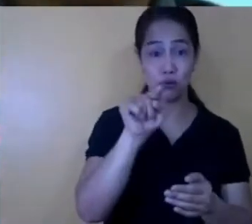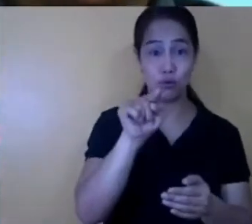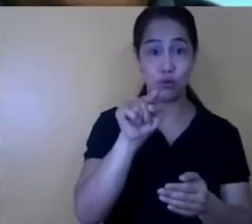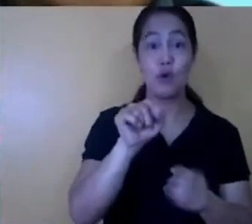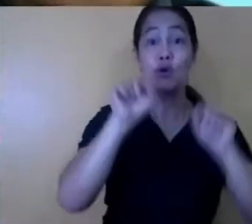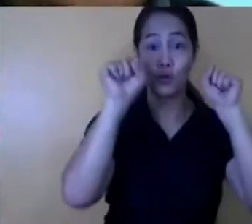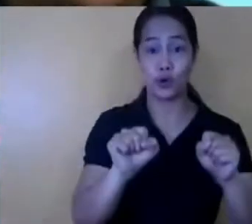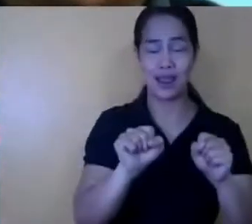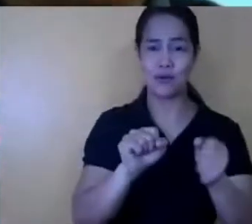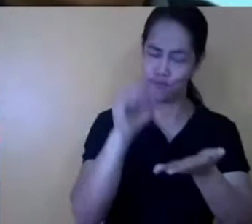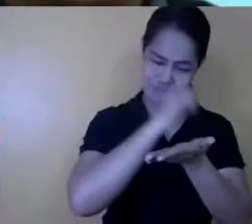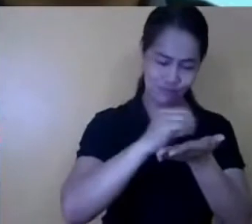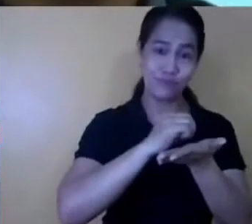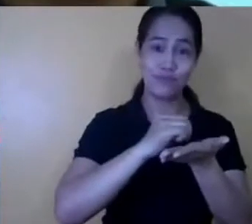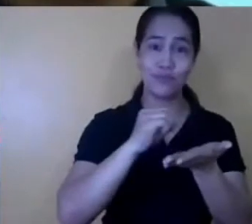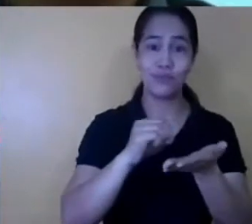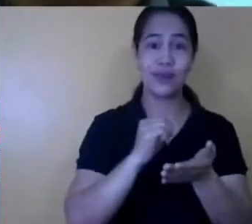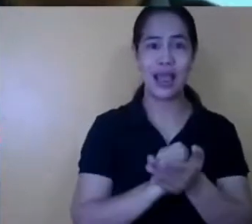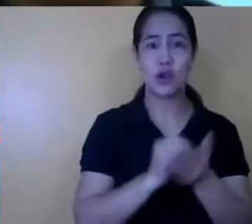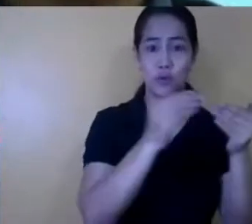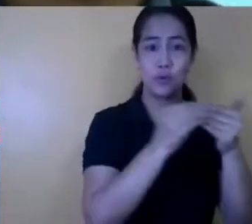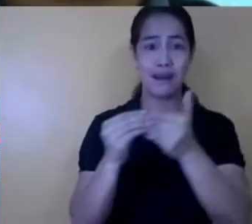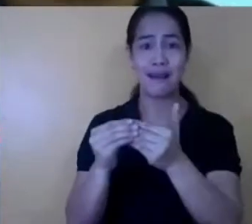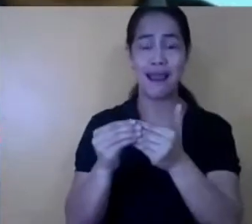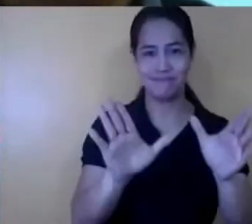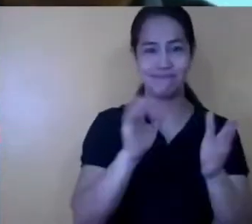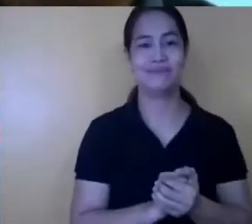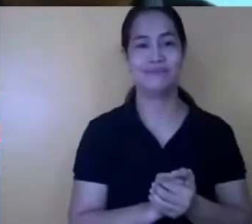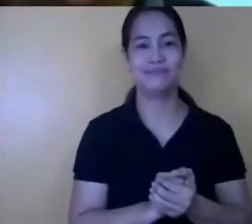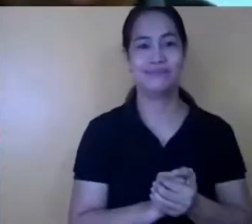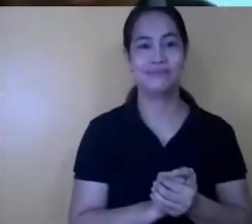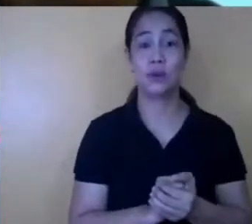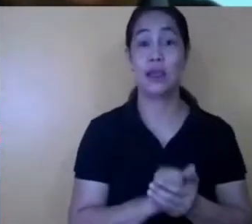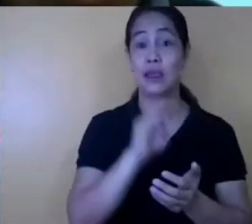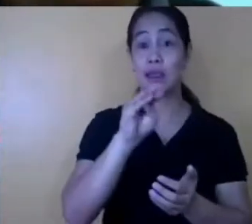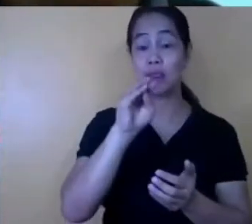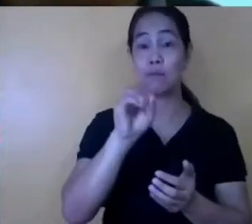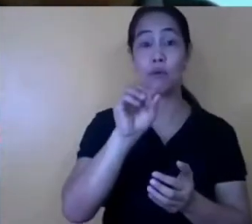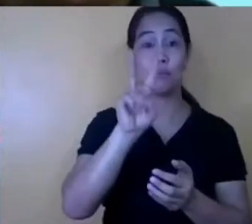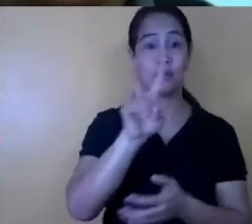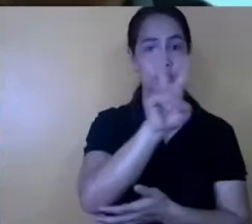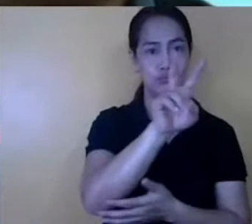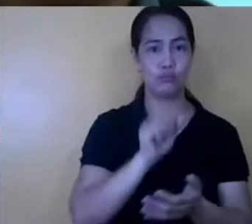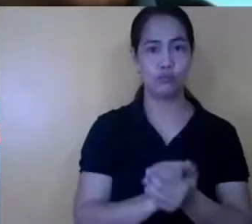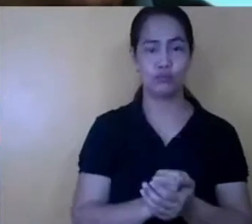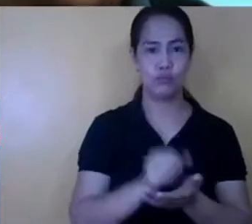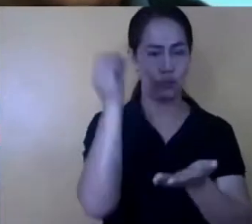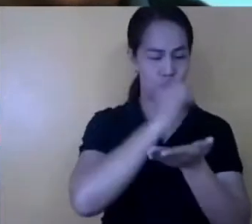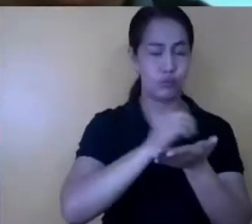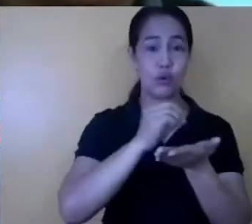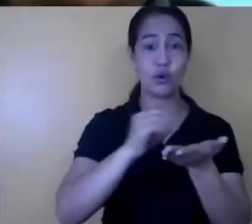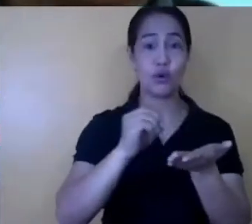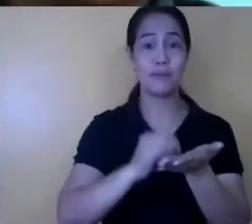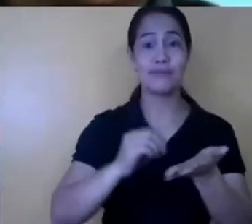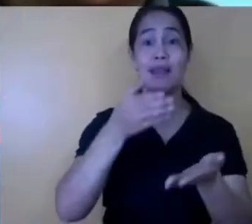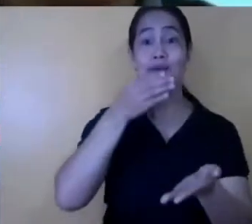your guidance and remarks to our teachers. MOV2. Documented feedback from your